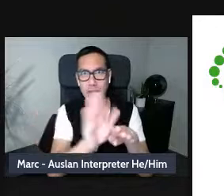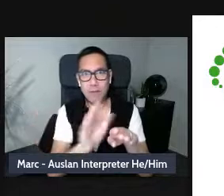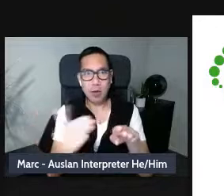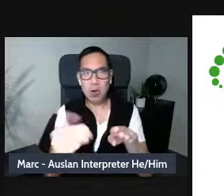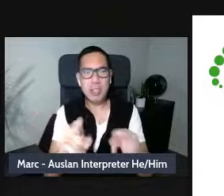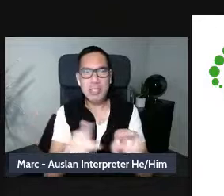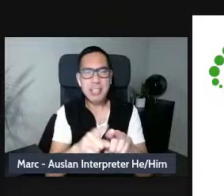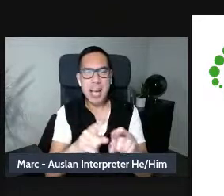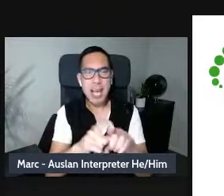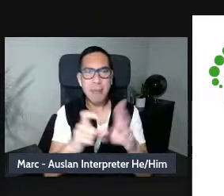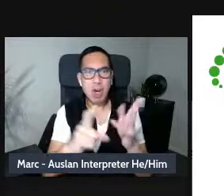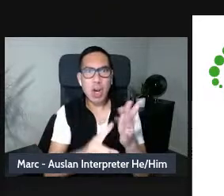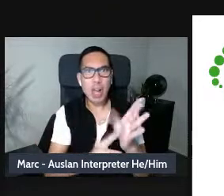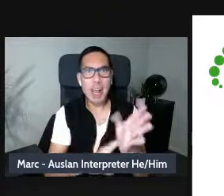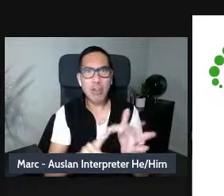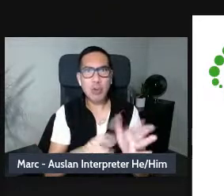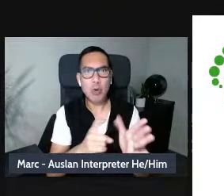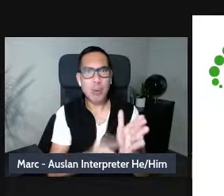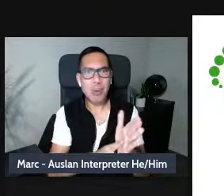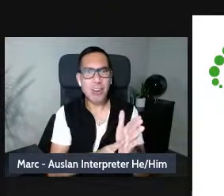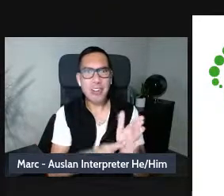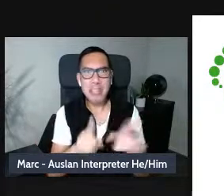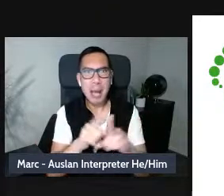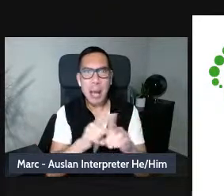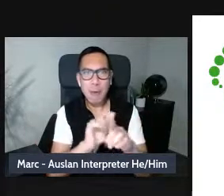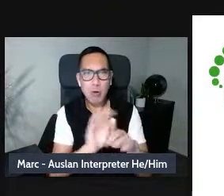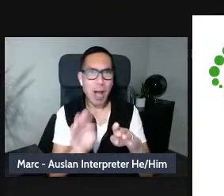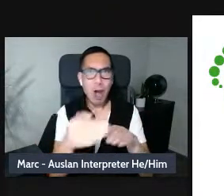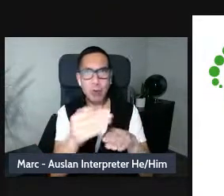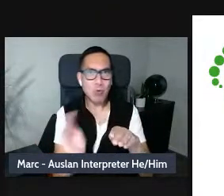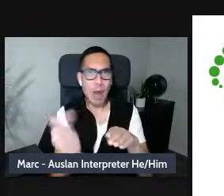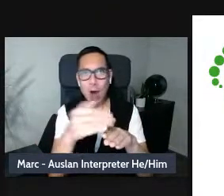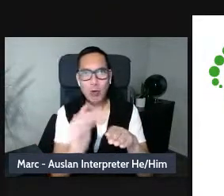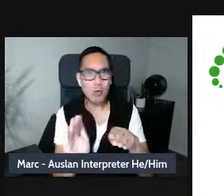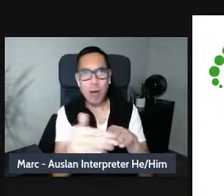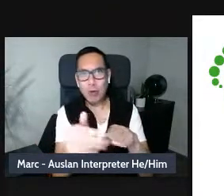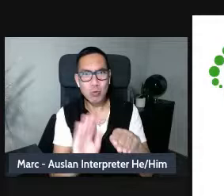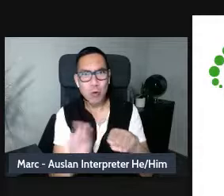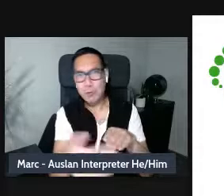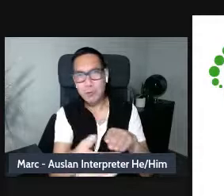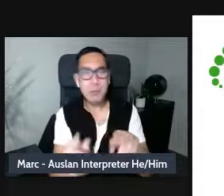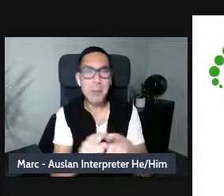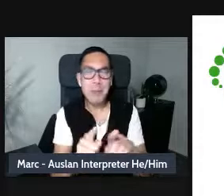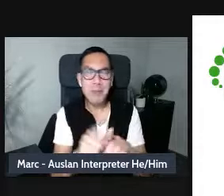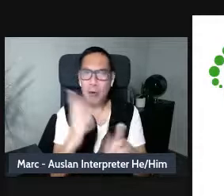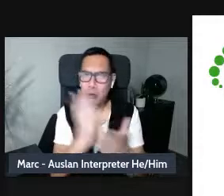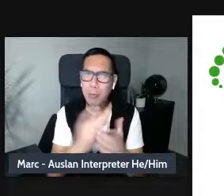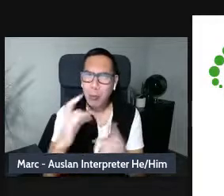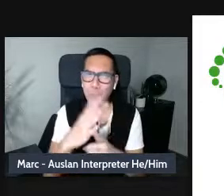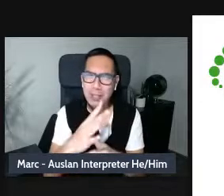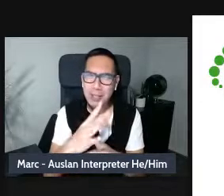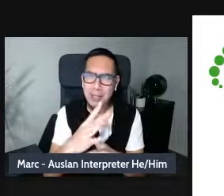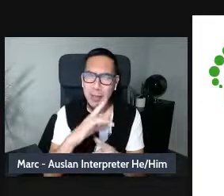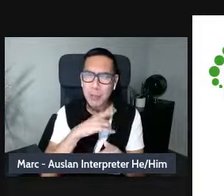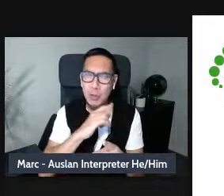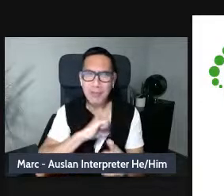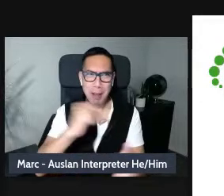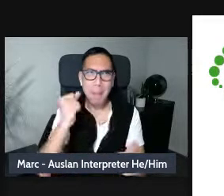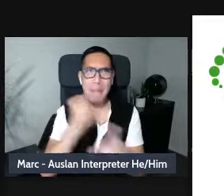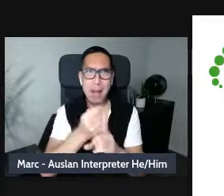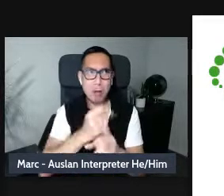what these collateral vessels are doing. And they're really important. They have a really big impact on the patient